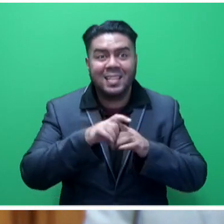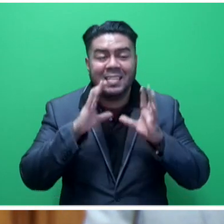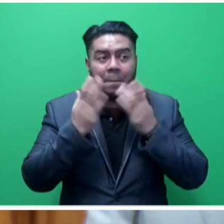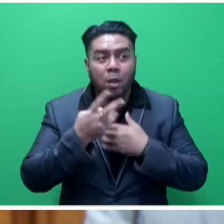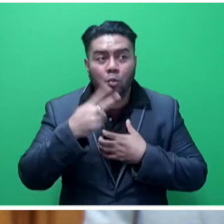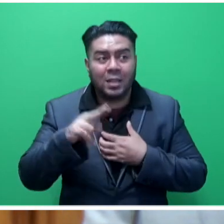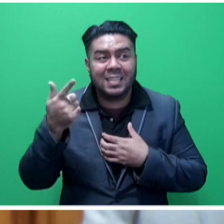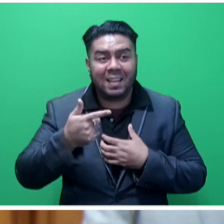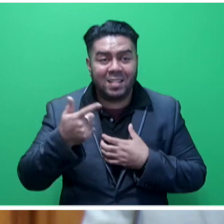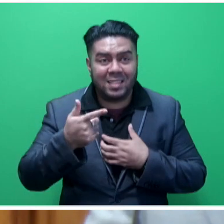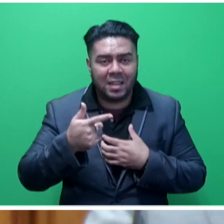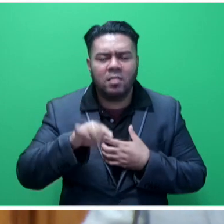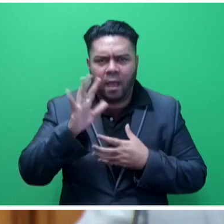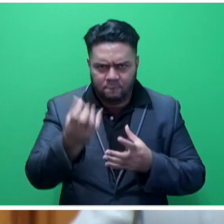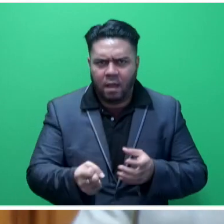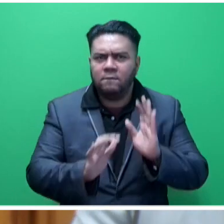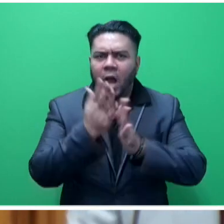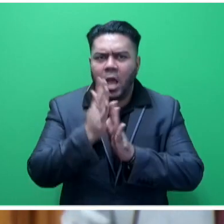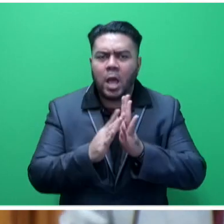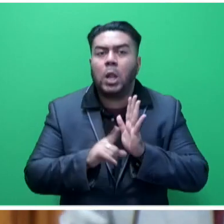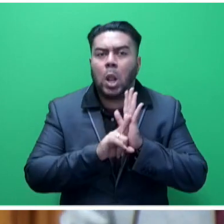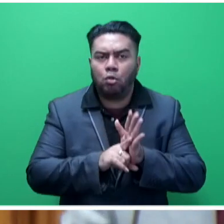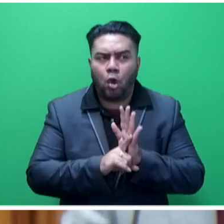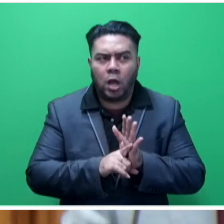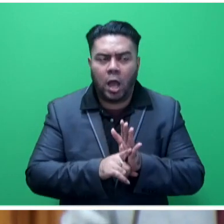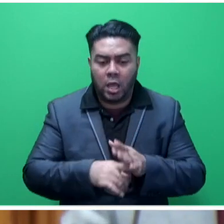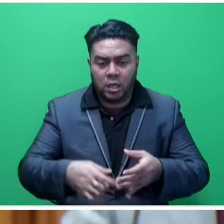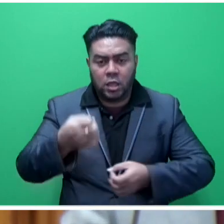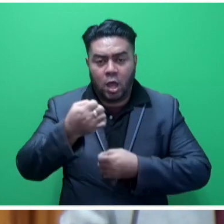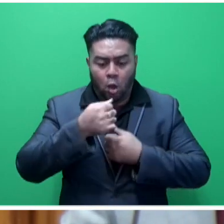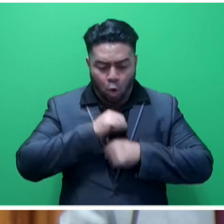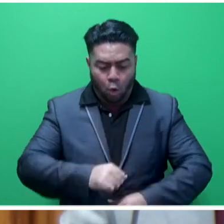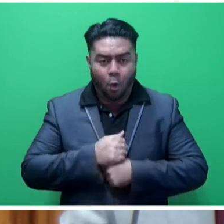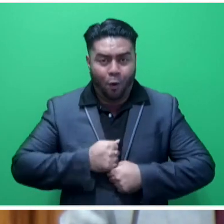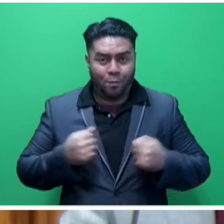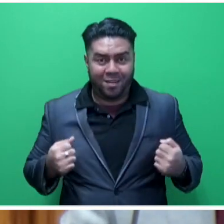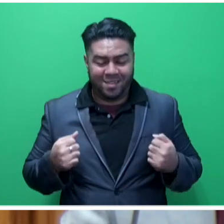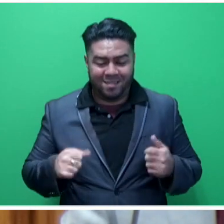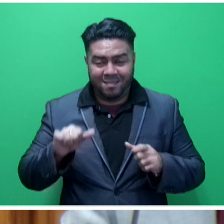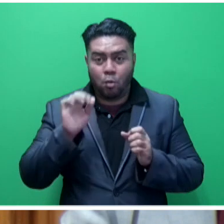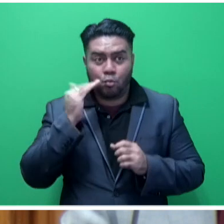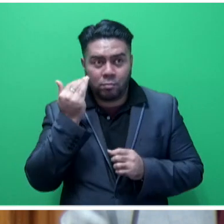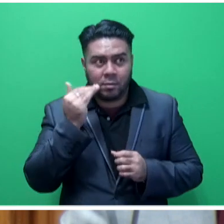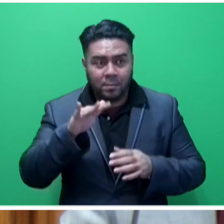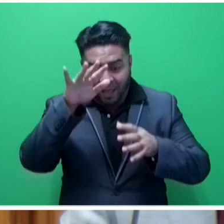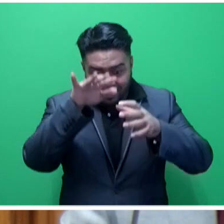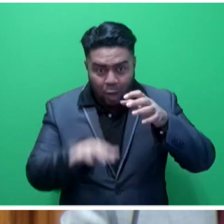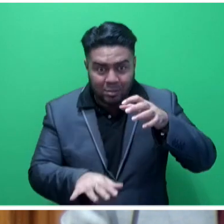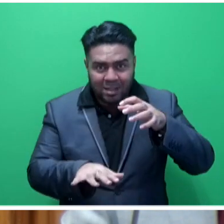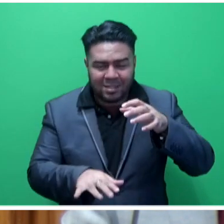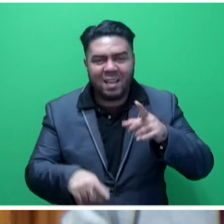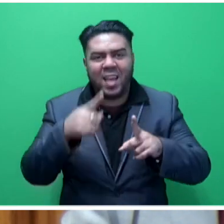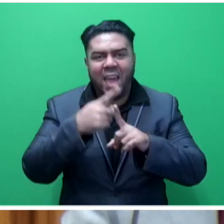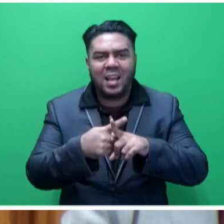2017 there was a fire at the hospital in the operating theatre recovery, and downstairs is the X-ray